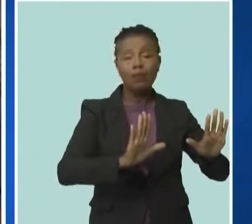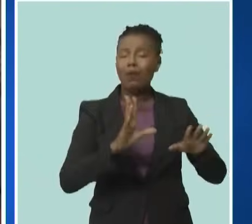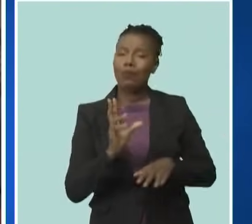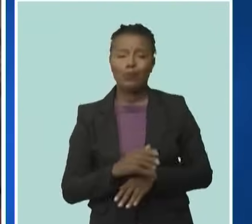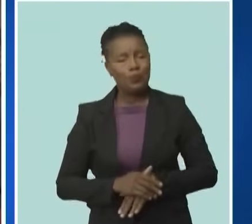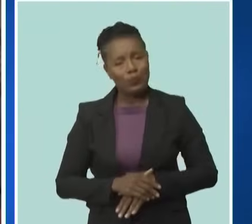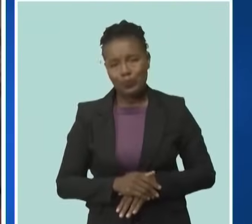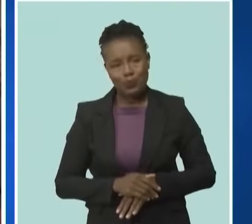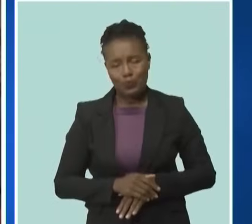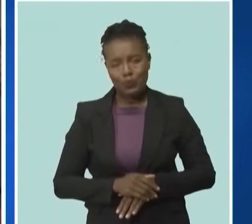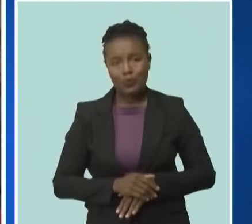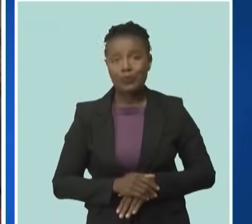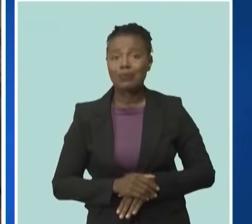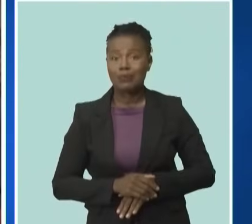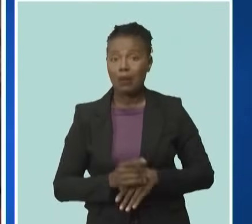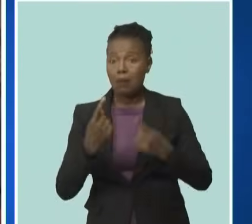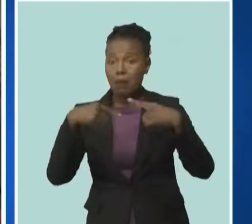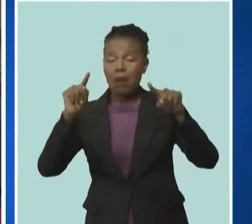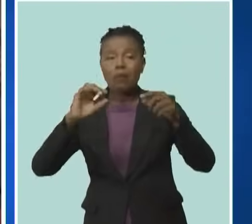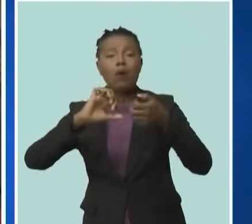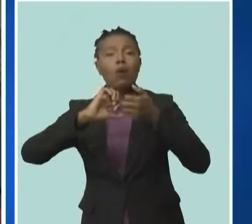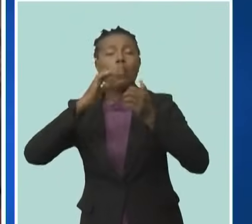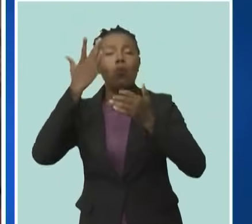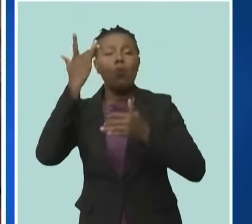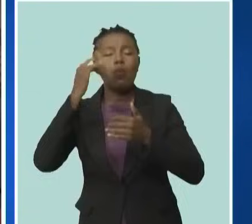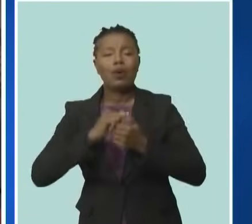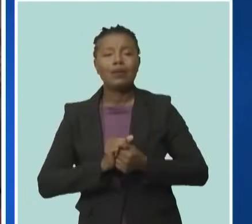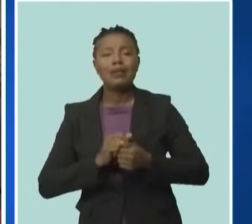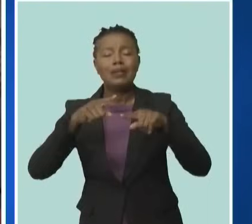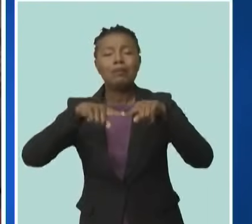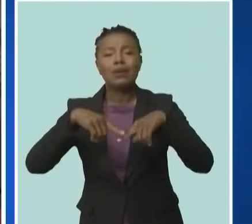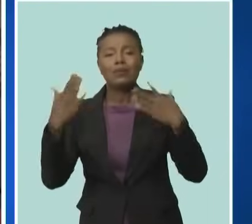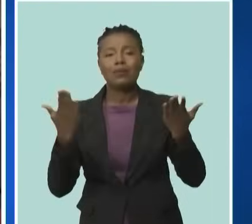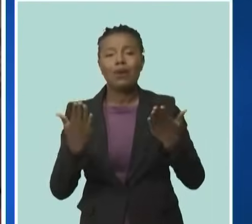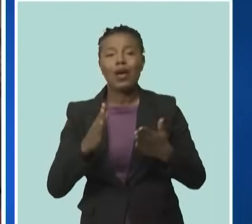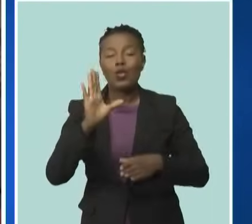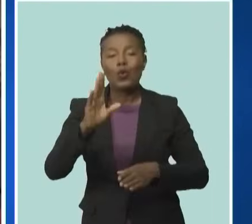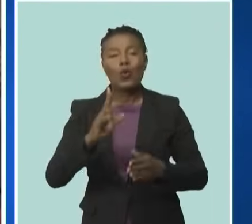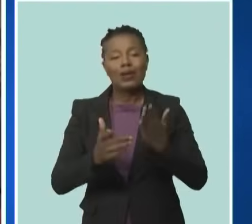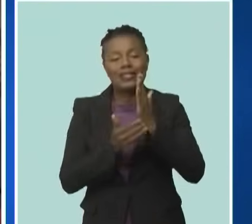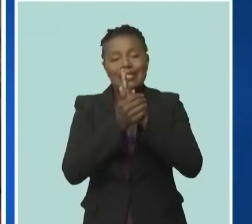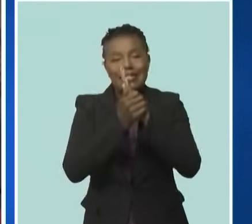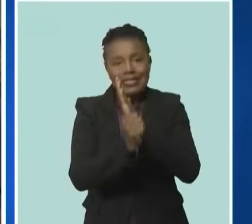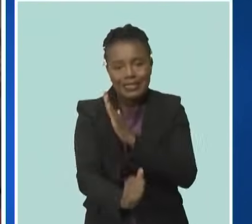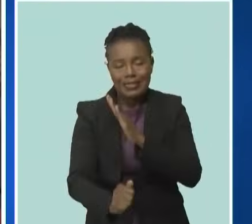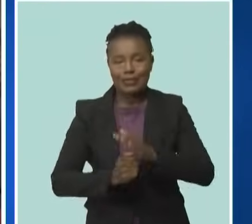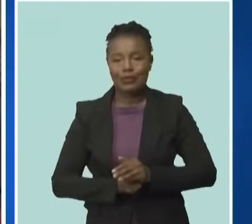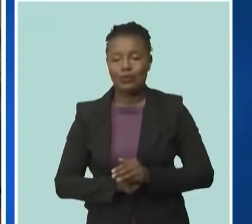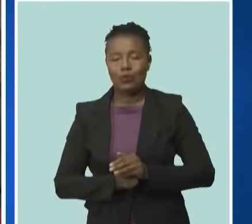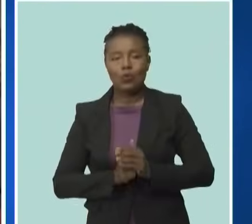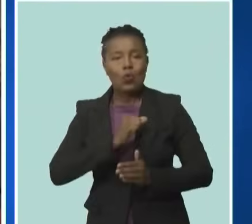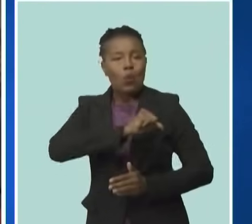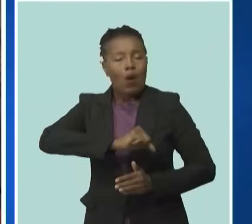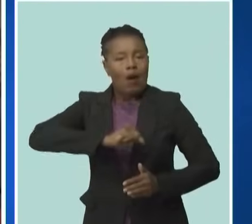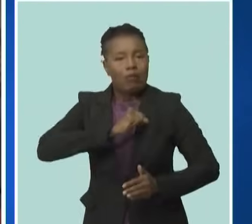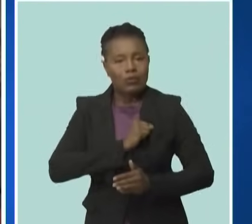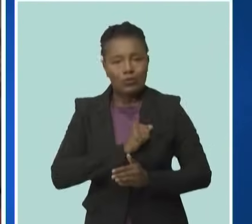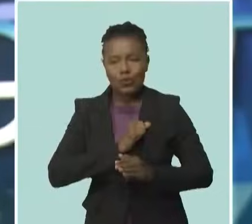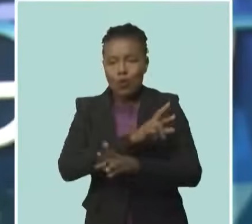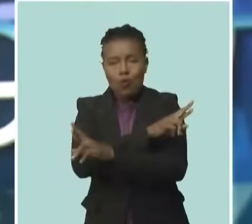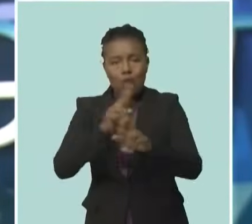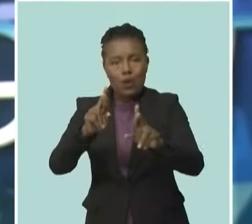hinges on your talent, your dedication, and your readiness to embrace new skills.